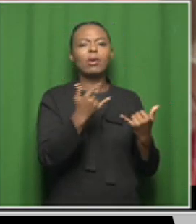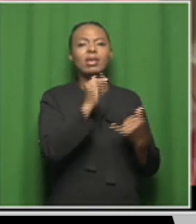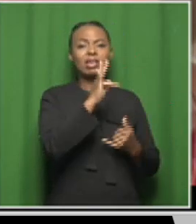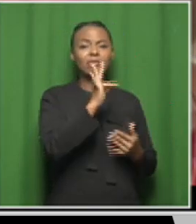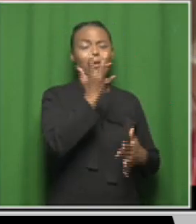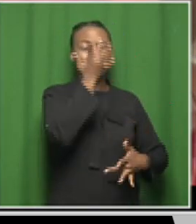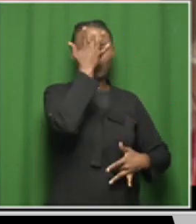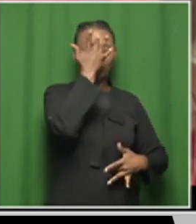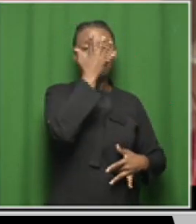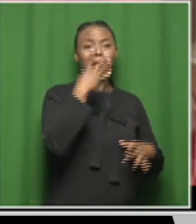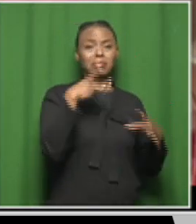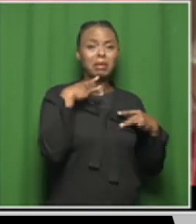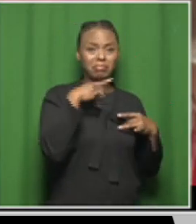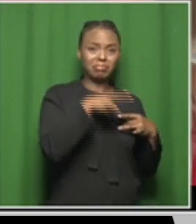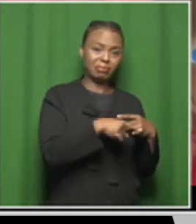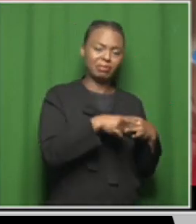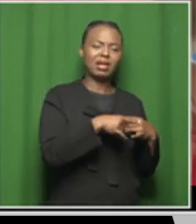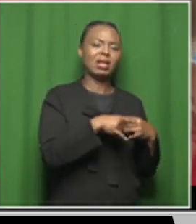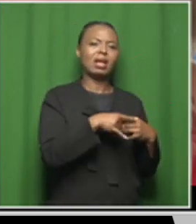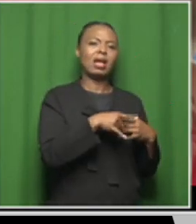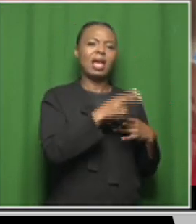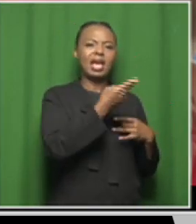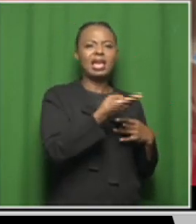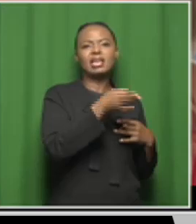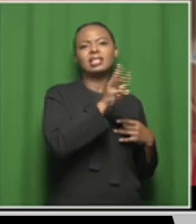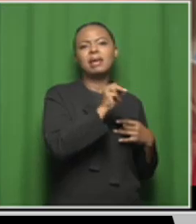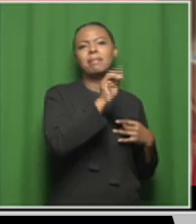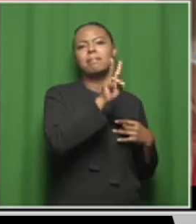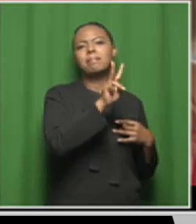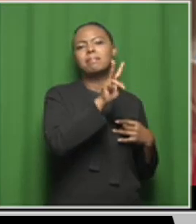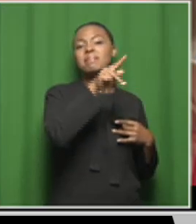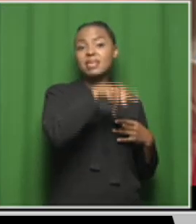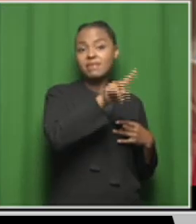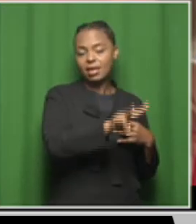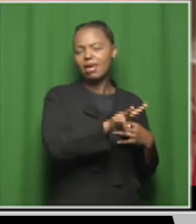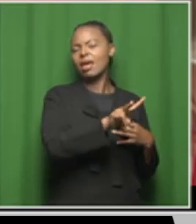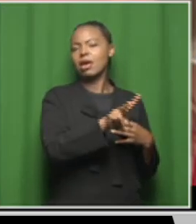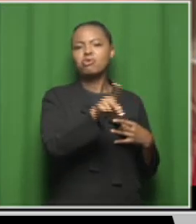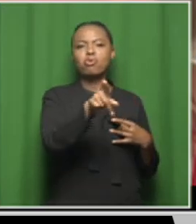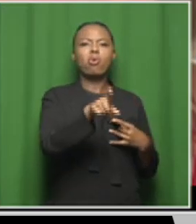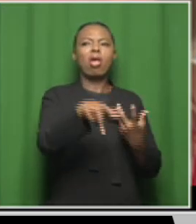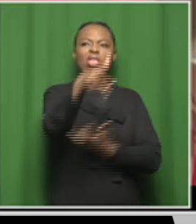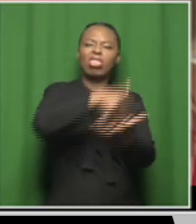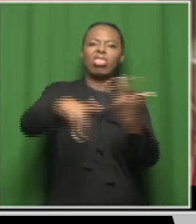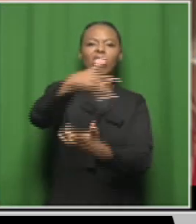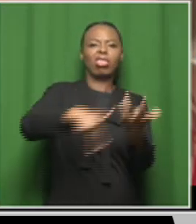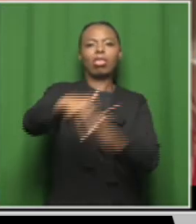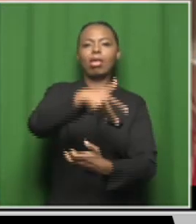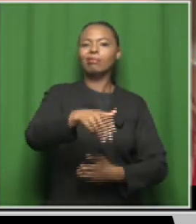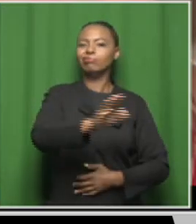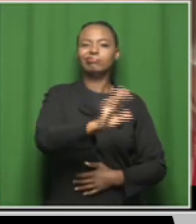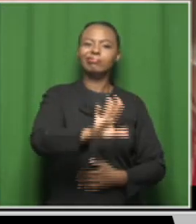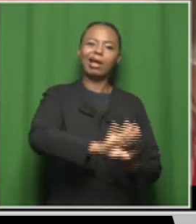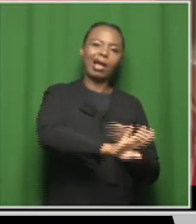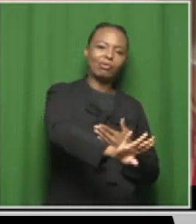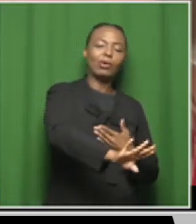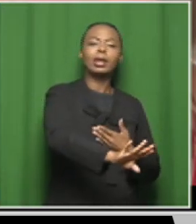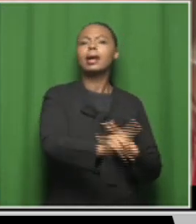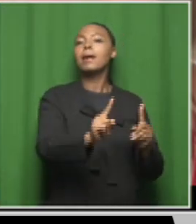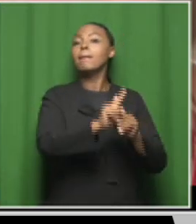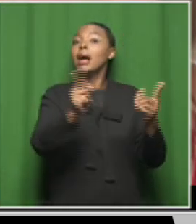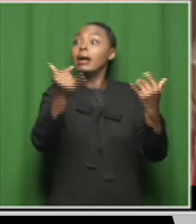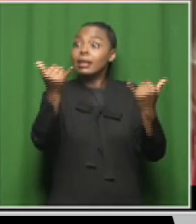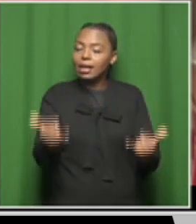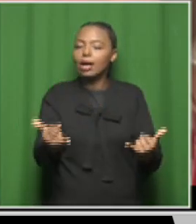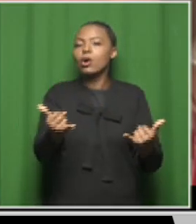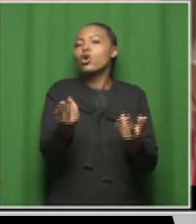gatherings again in order to avoid, more infections. But we know the Chinese New Year is coming up,